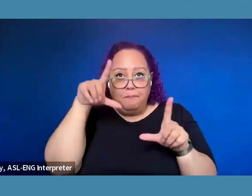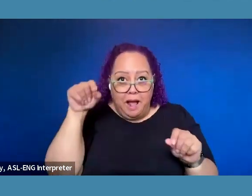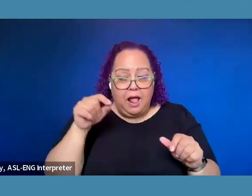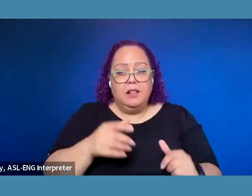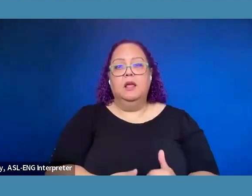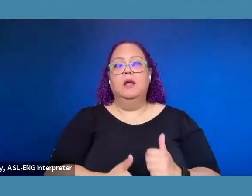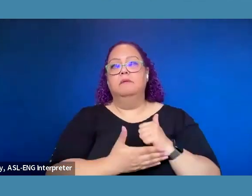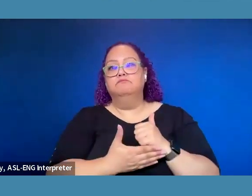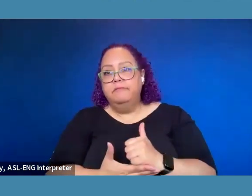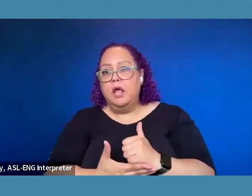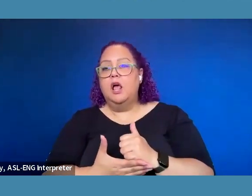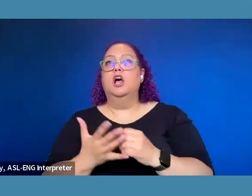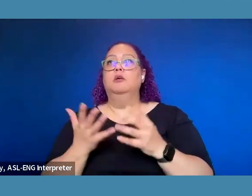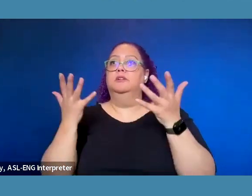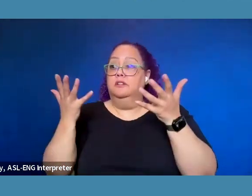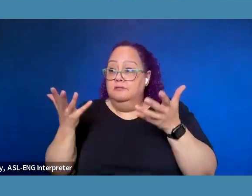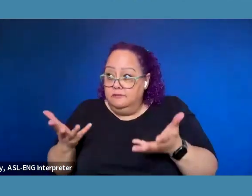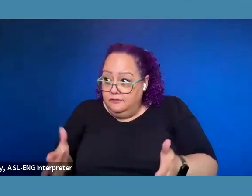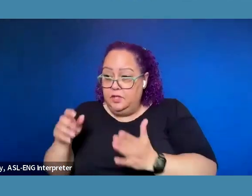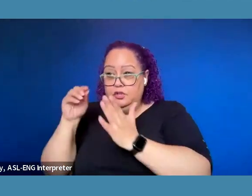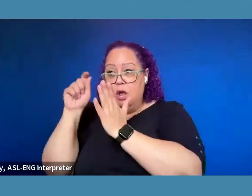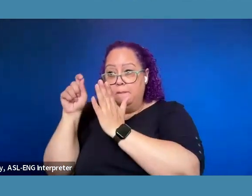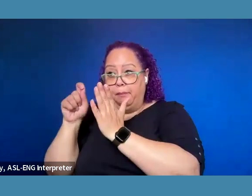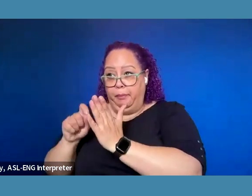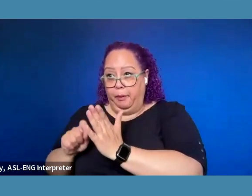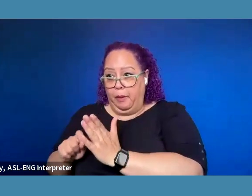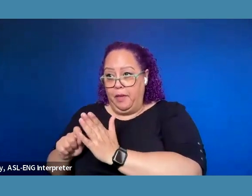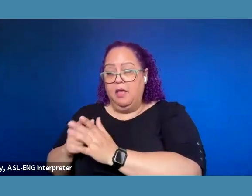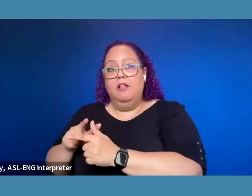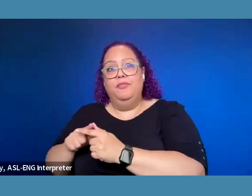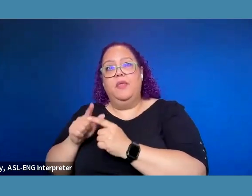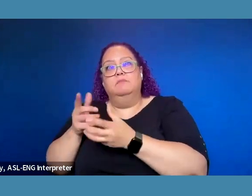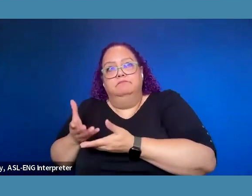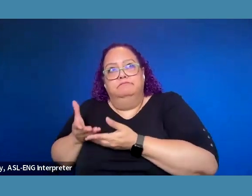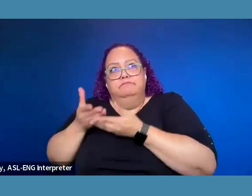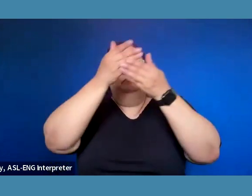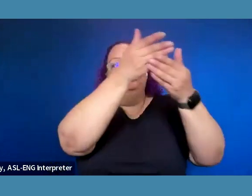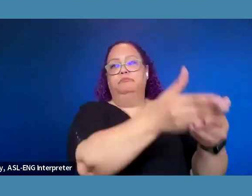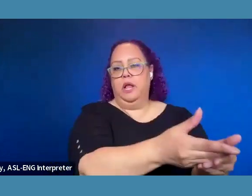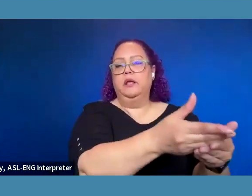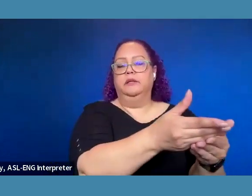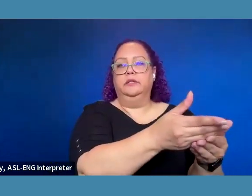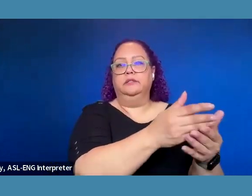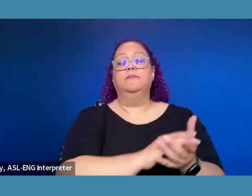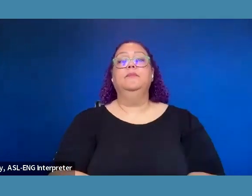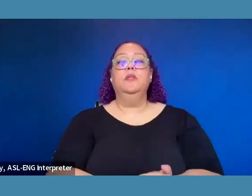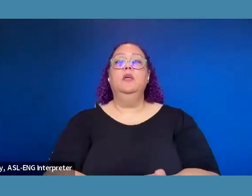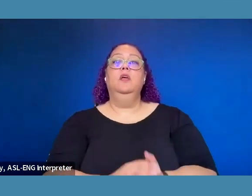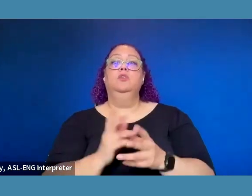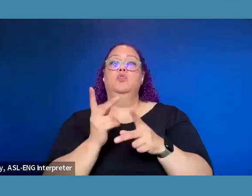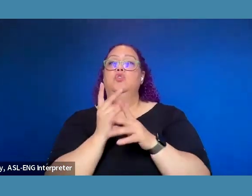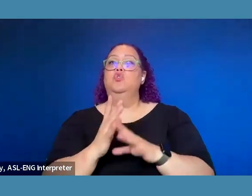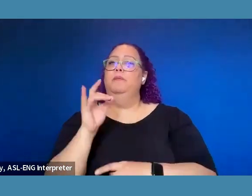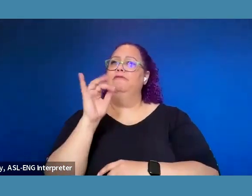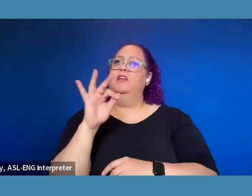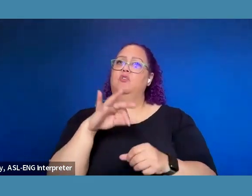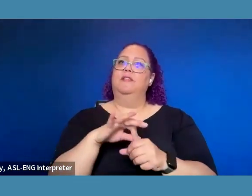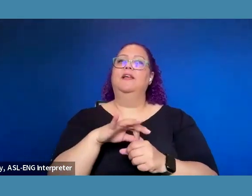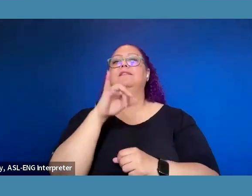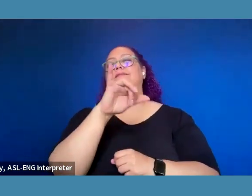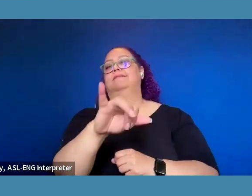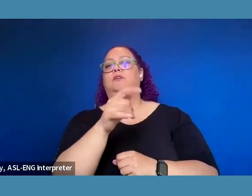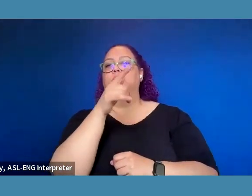take your ballot back with them. The supervisors of elections are the main elections officials in the county, and